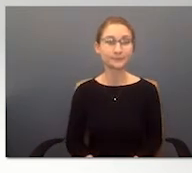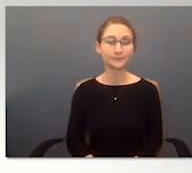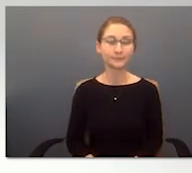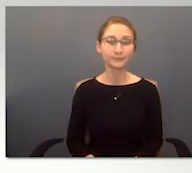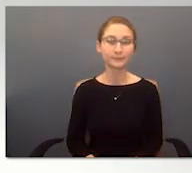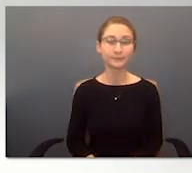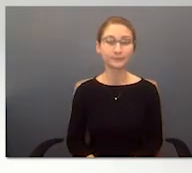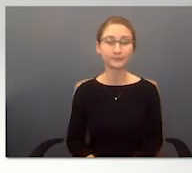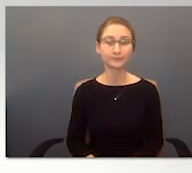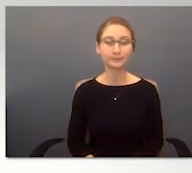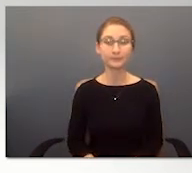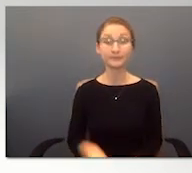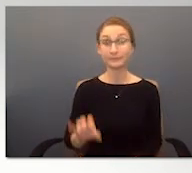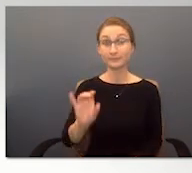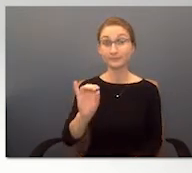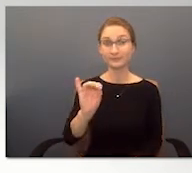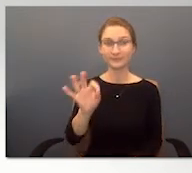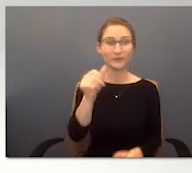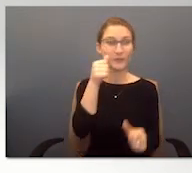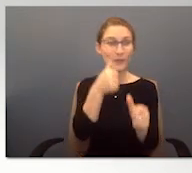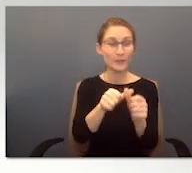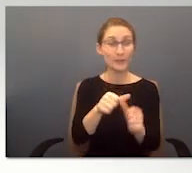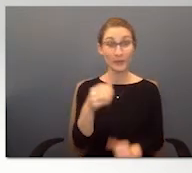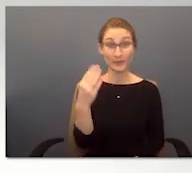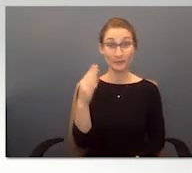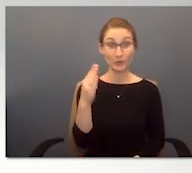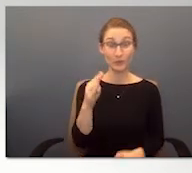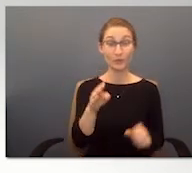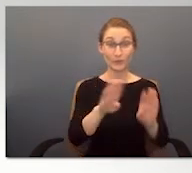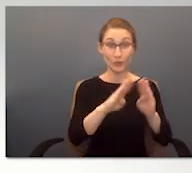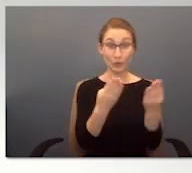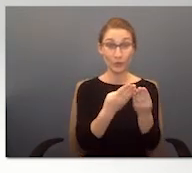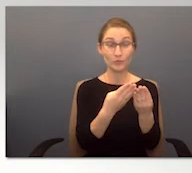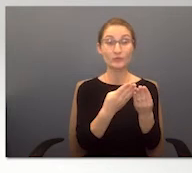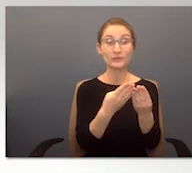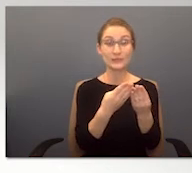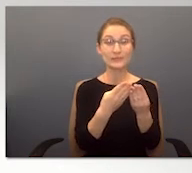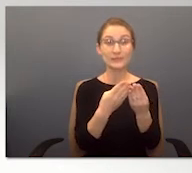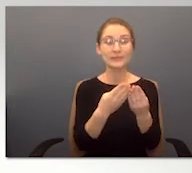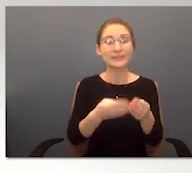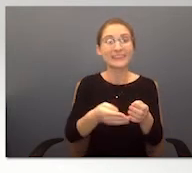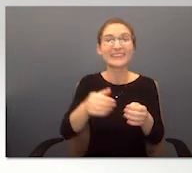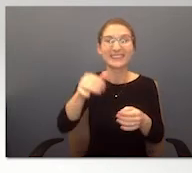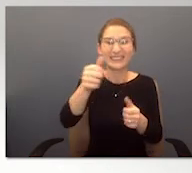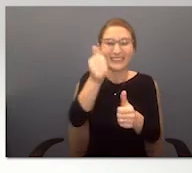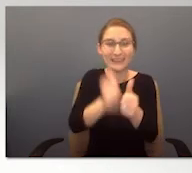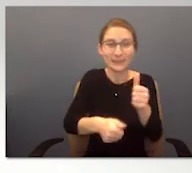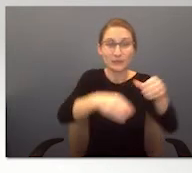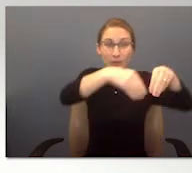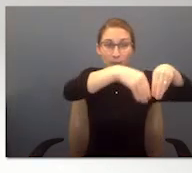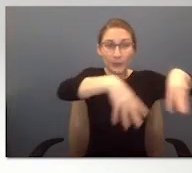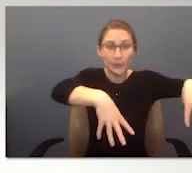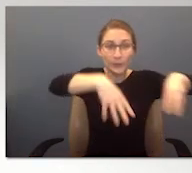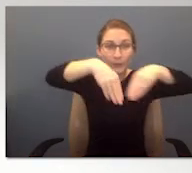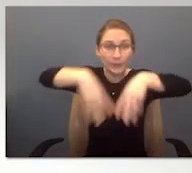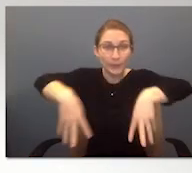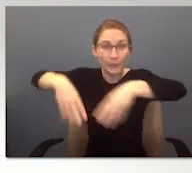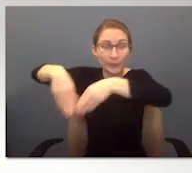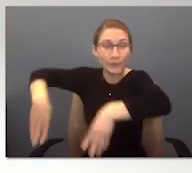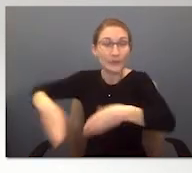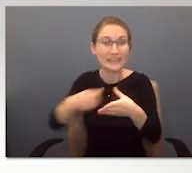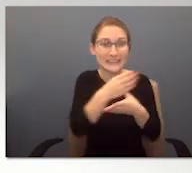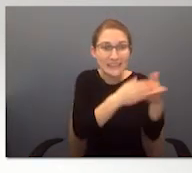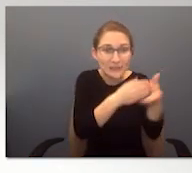sections. So beyond the, if you remember the blue bureaus, further division, which I didn't show, are all the different sections. So again,